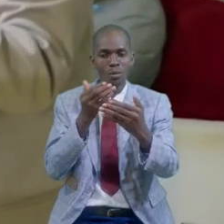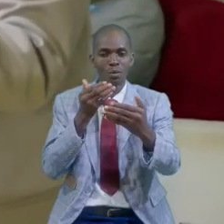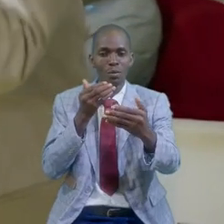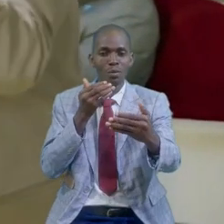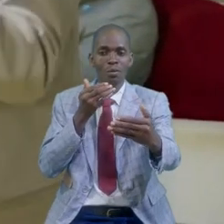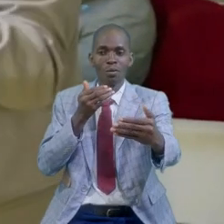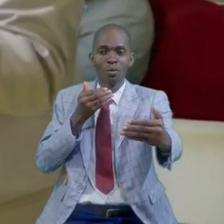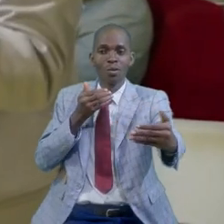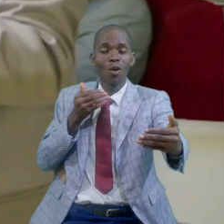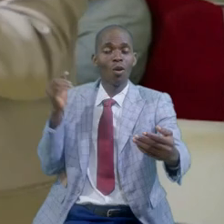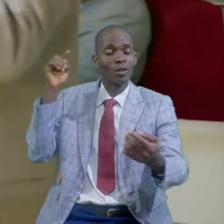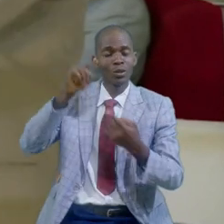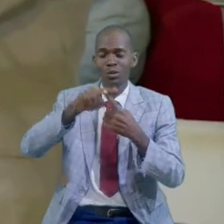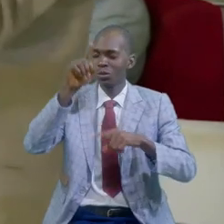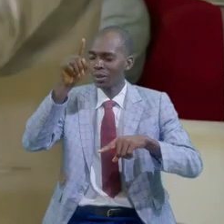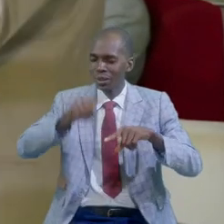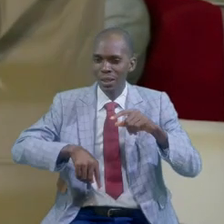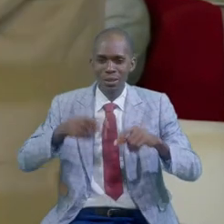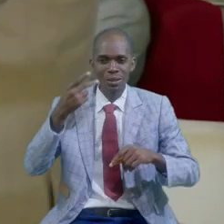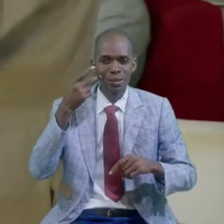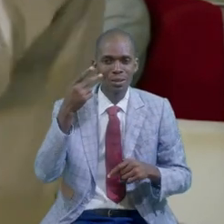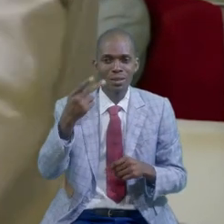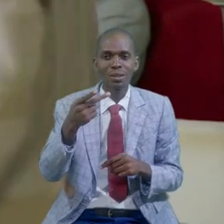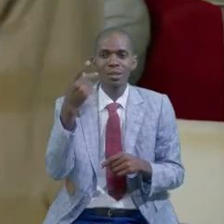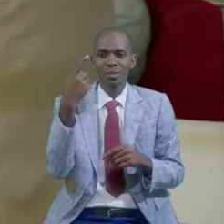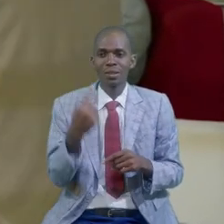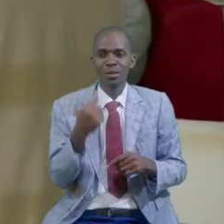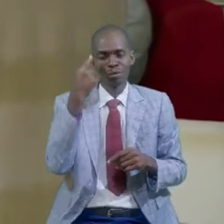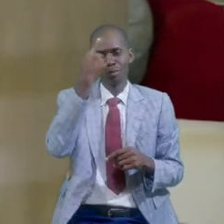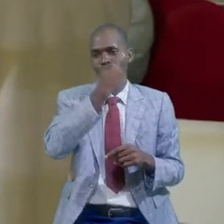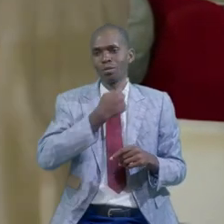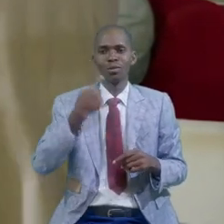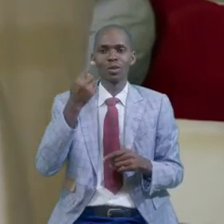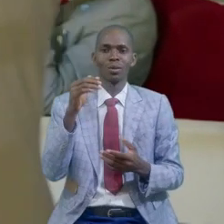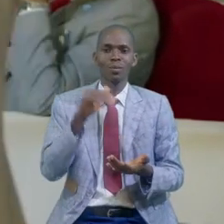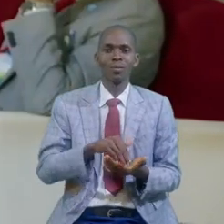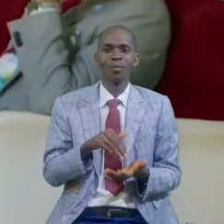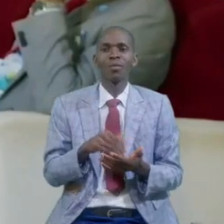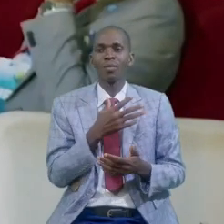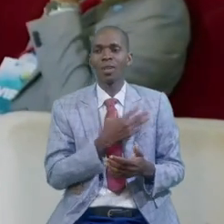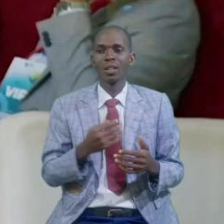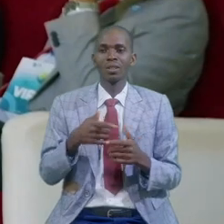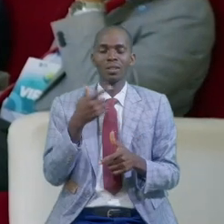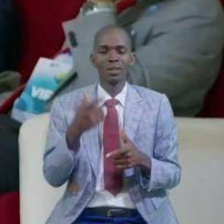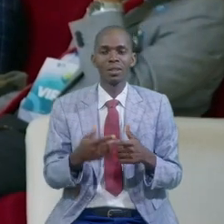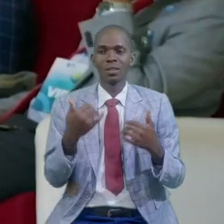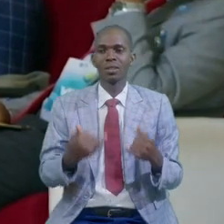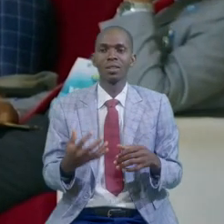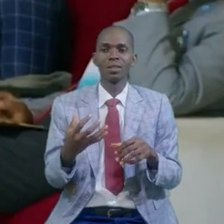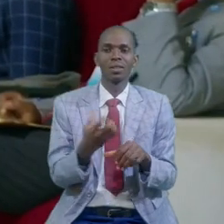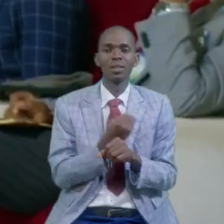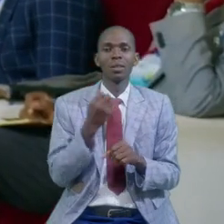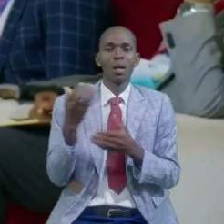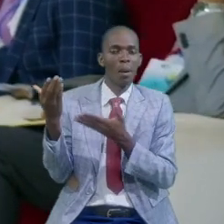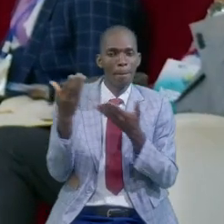cannot even see the position or the portrait. And then bring the picture of Jehovah, bring it very